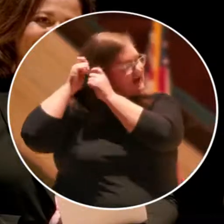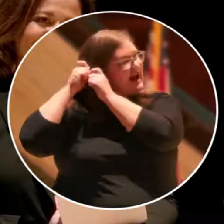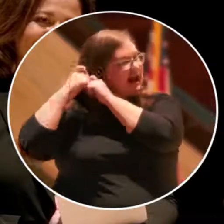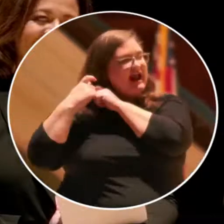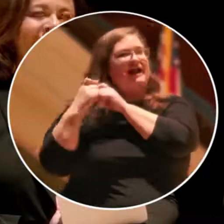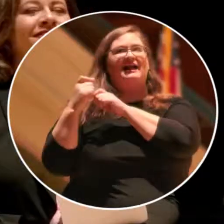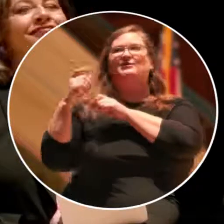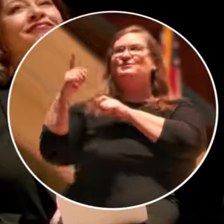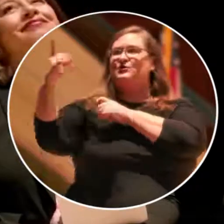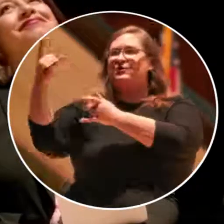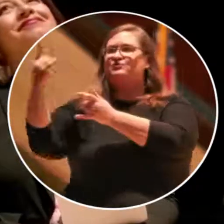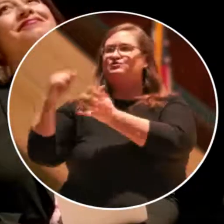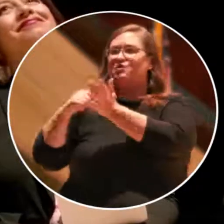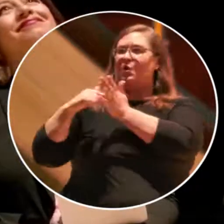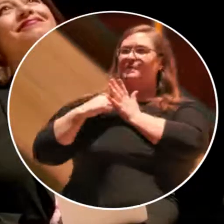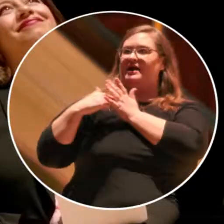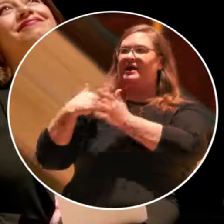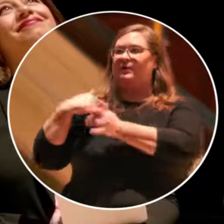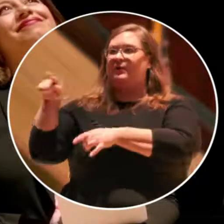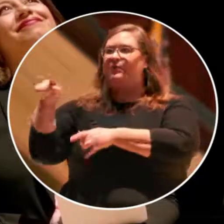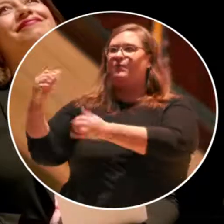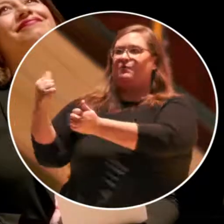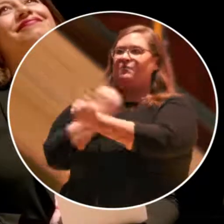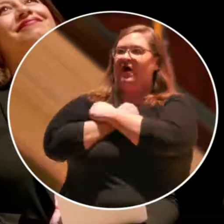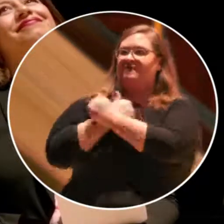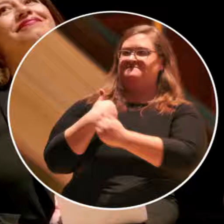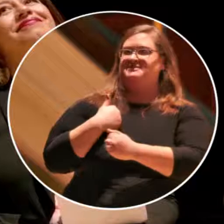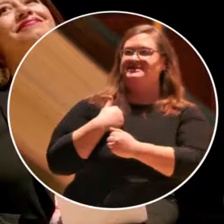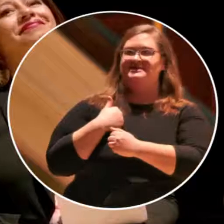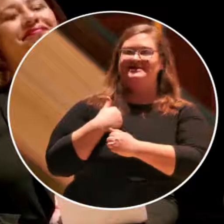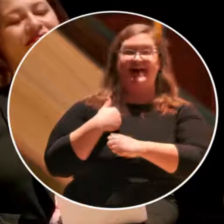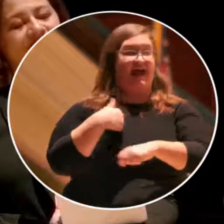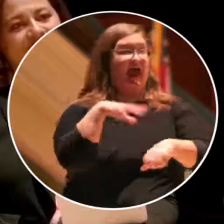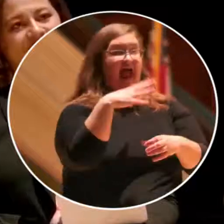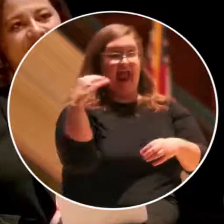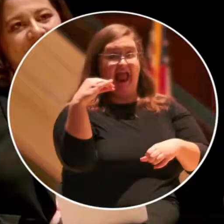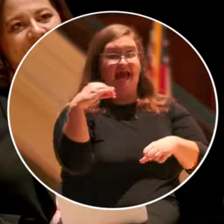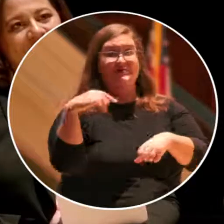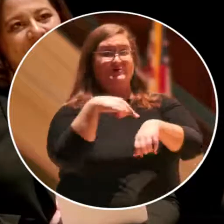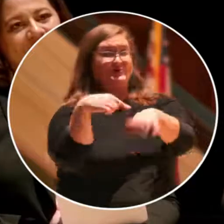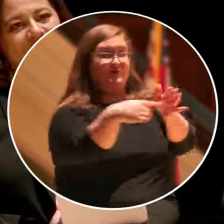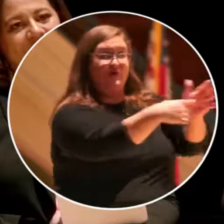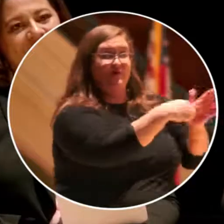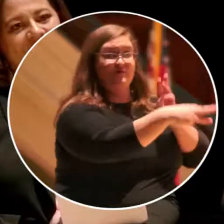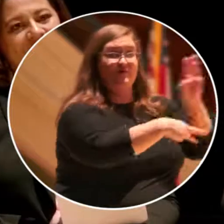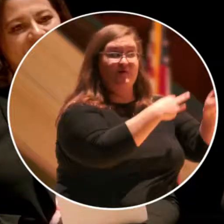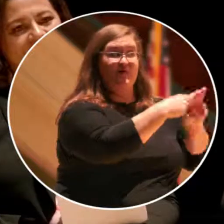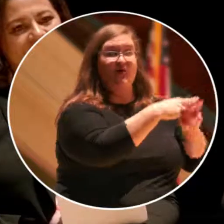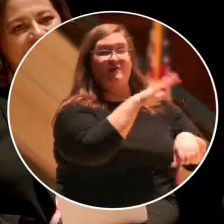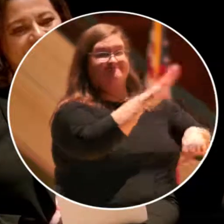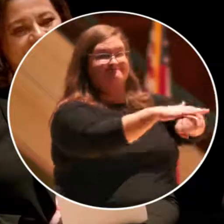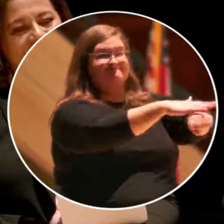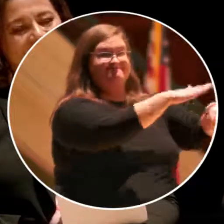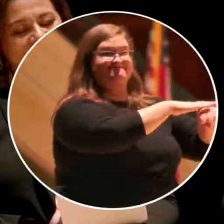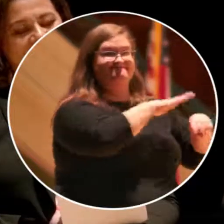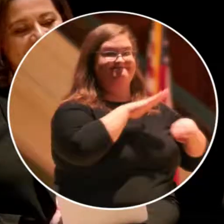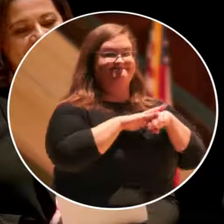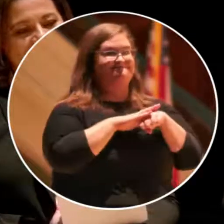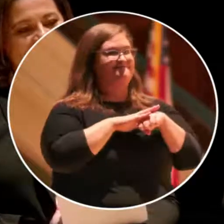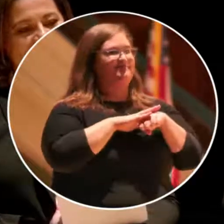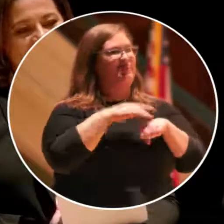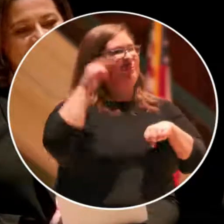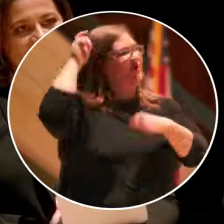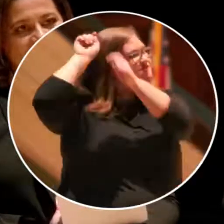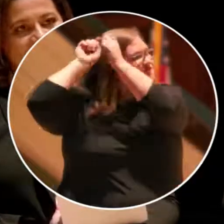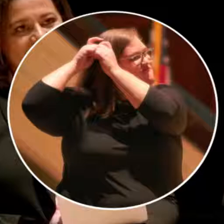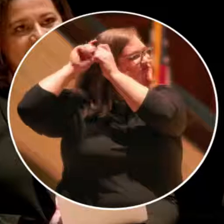to me and a warning to the outside world. The strength of your hands, Mama. Braids so tight,